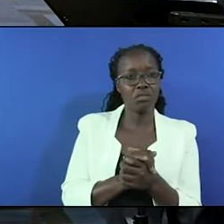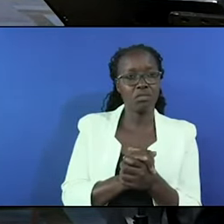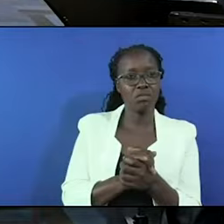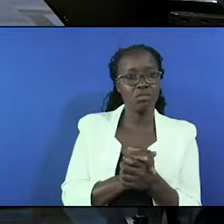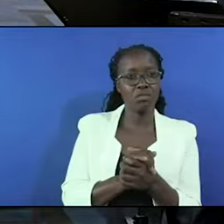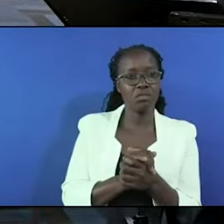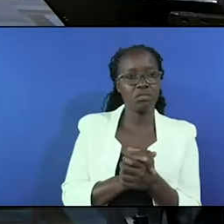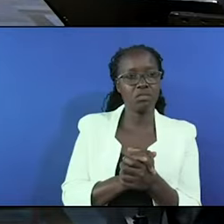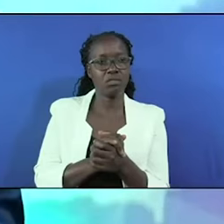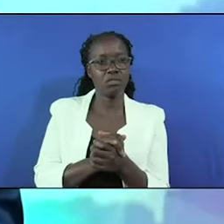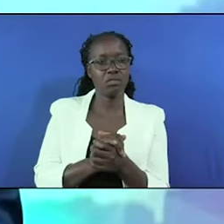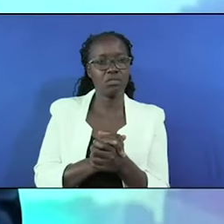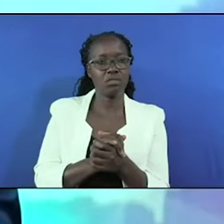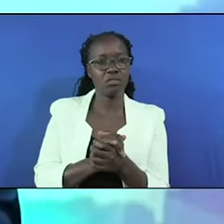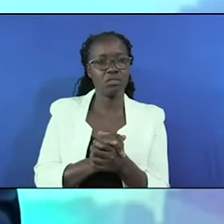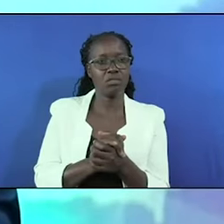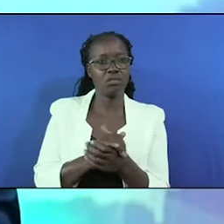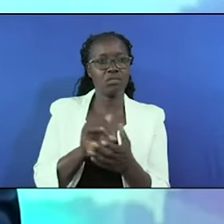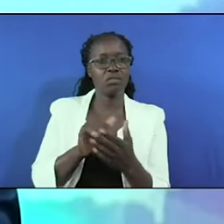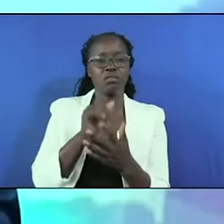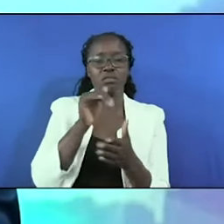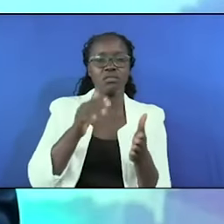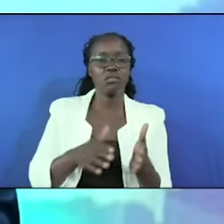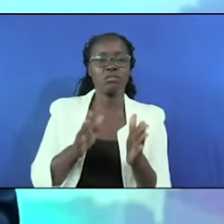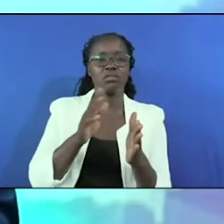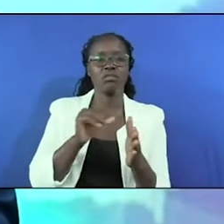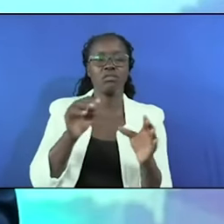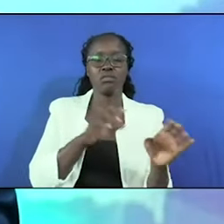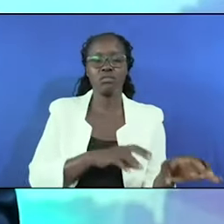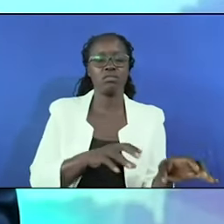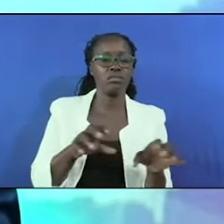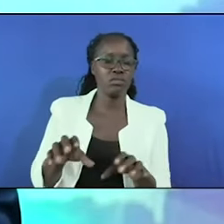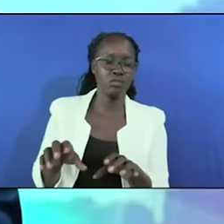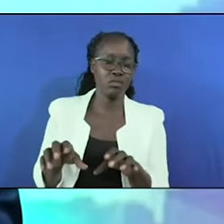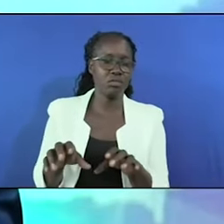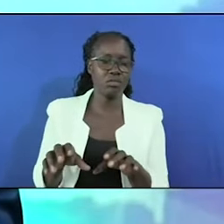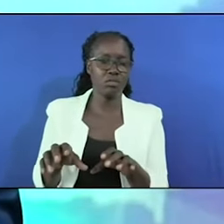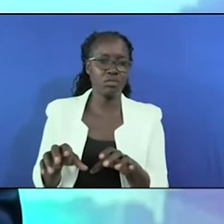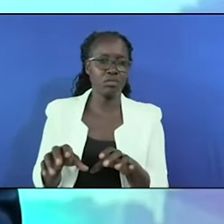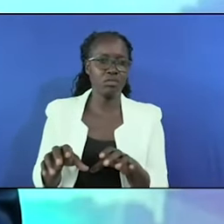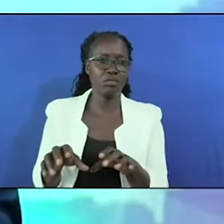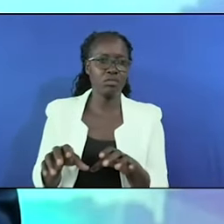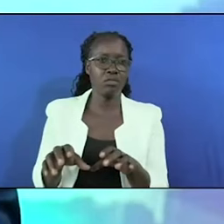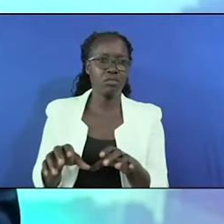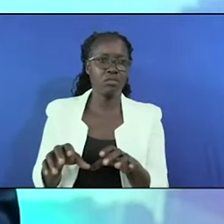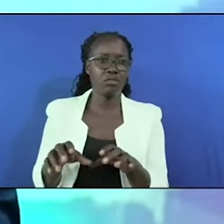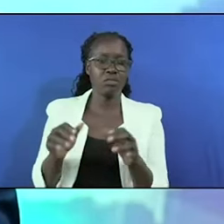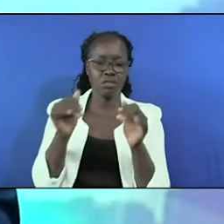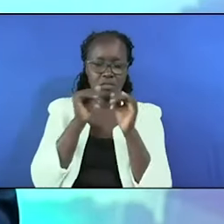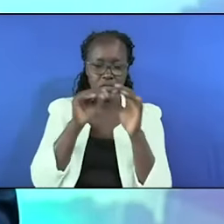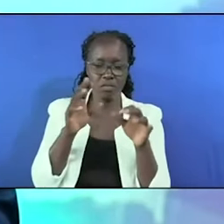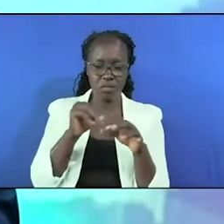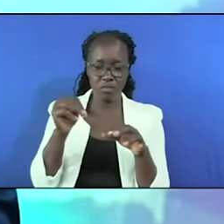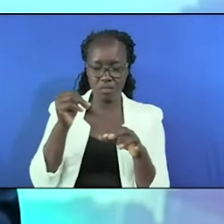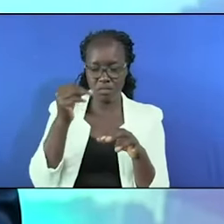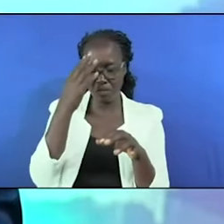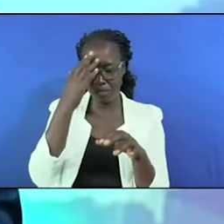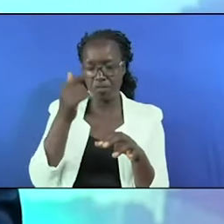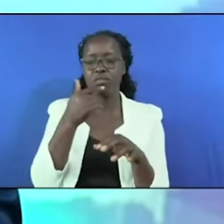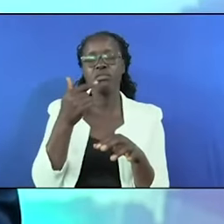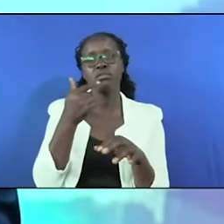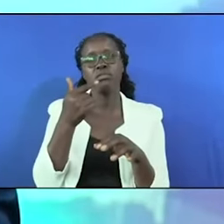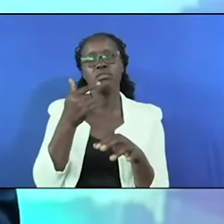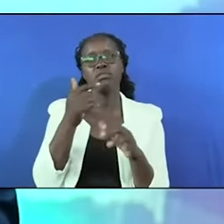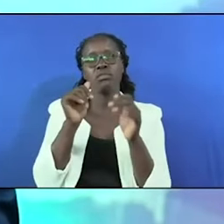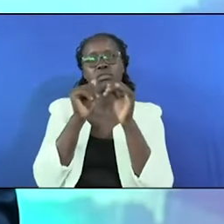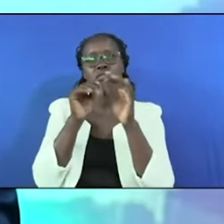that you will not allow them to suffer lack. You will bless them because you have said